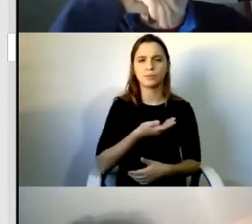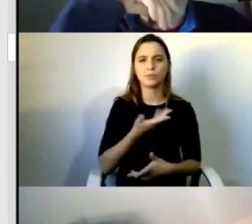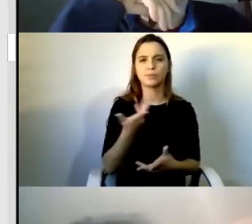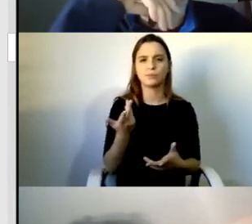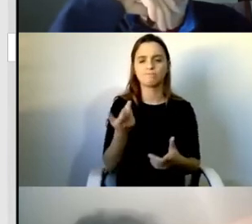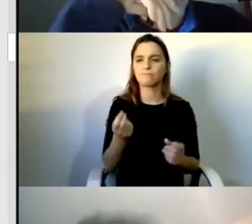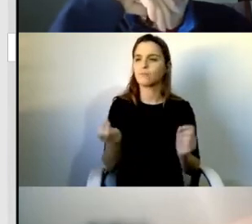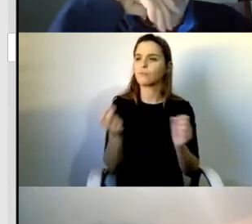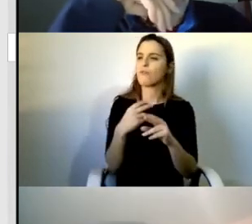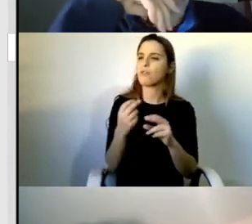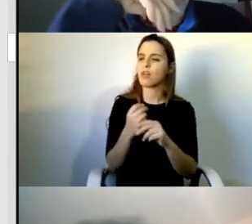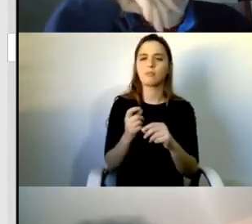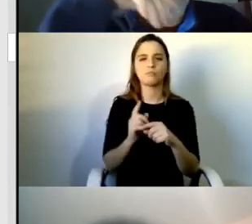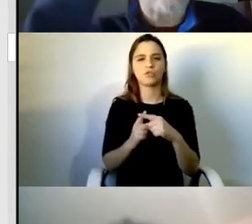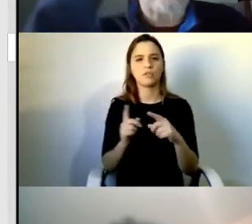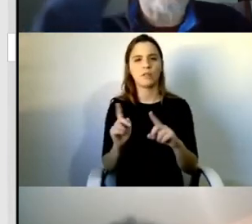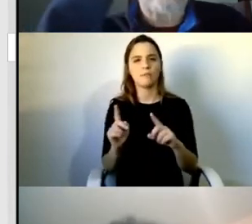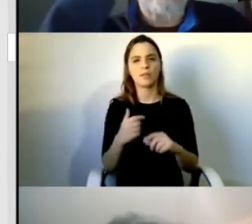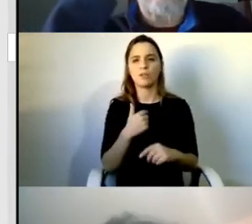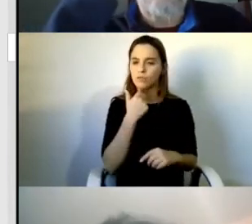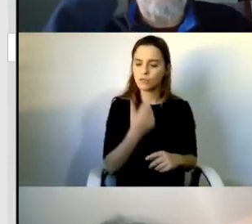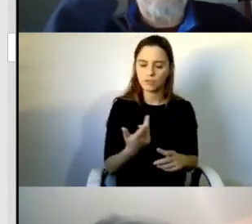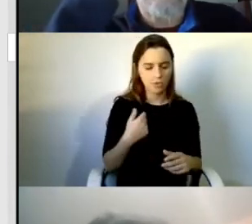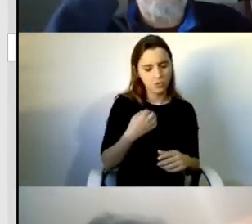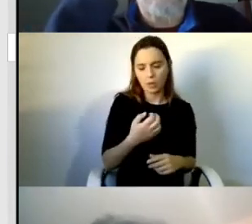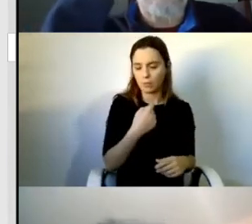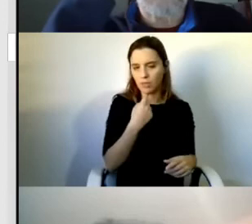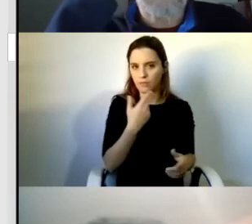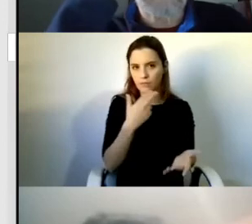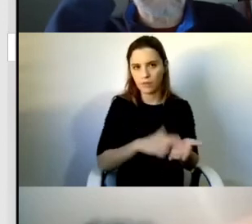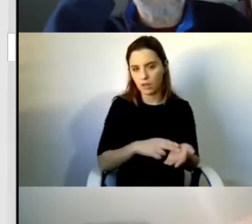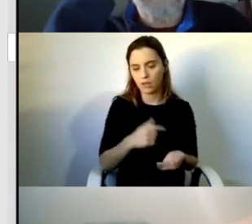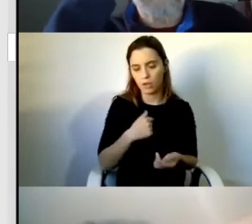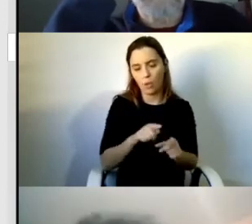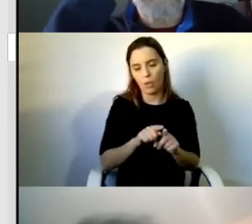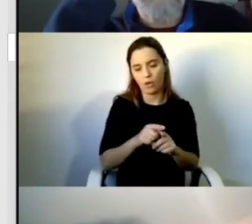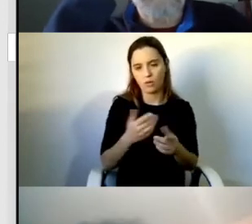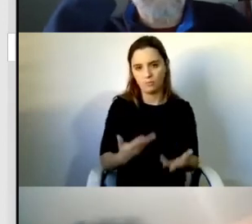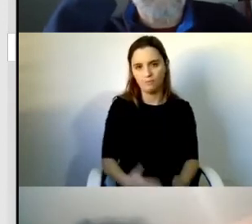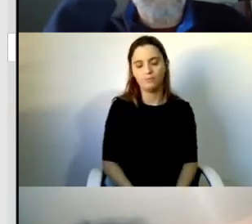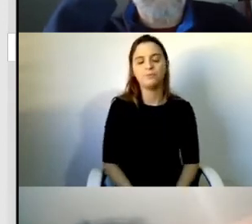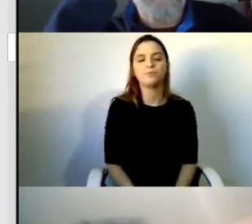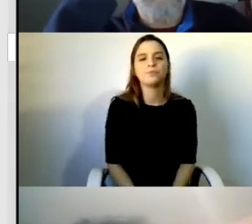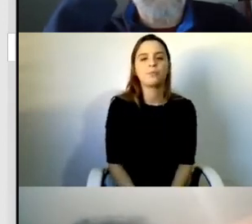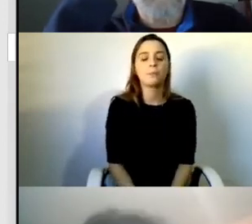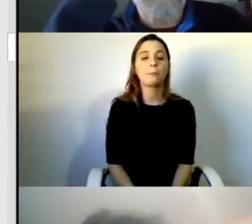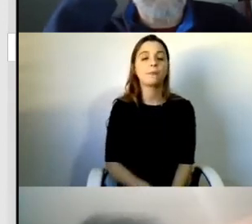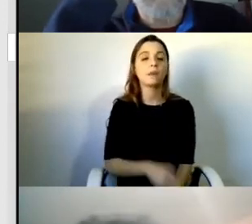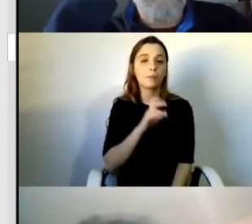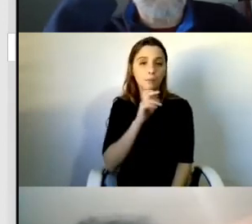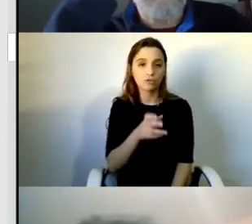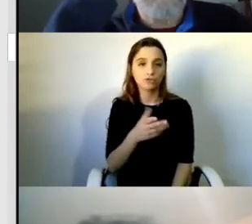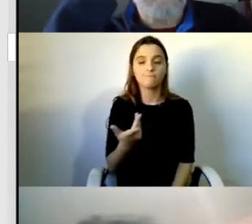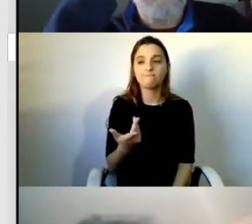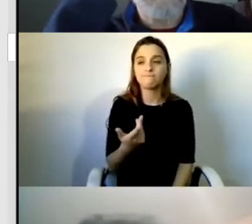you, as I always have been, and the honest reply is otherwise. It wasn't good